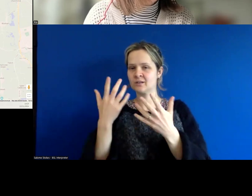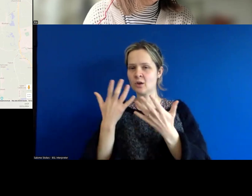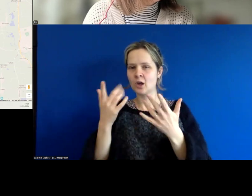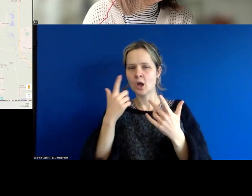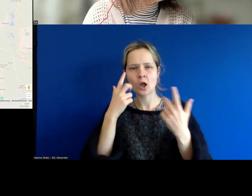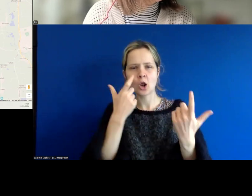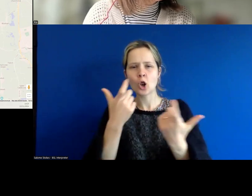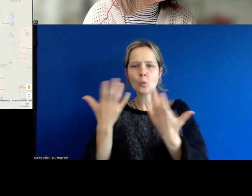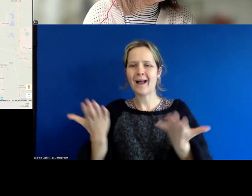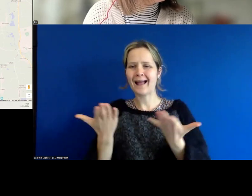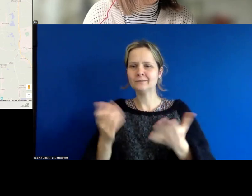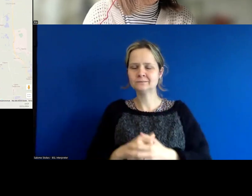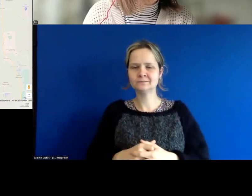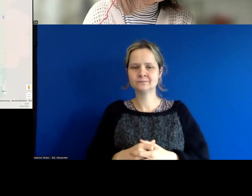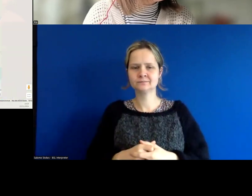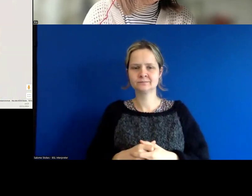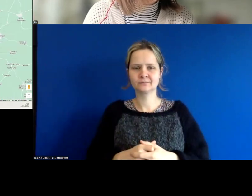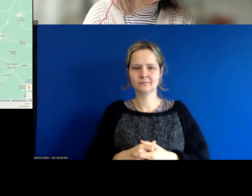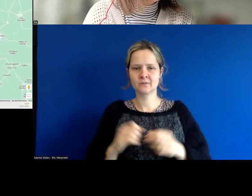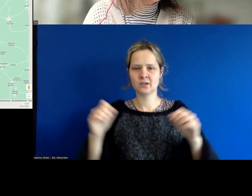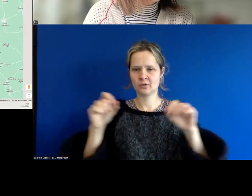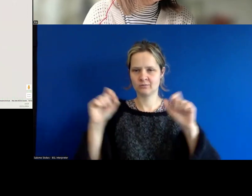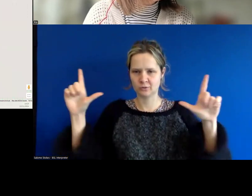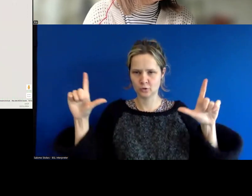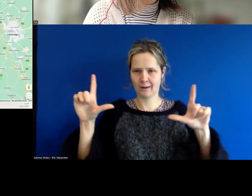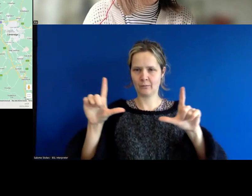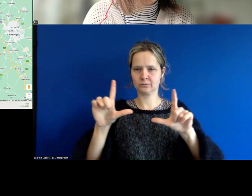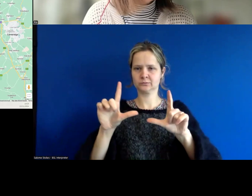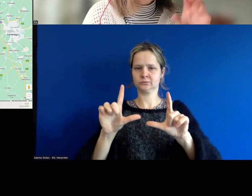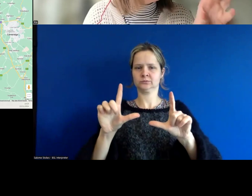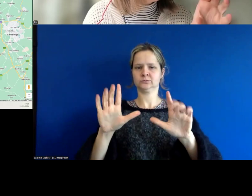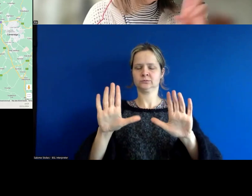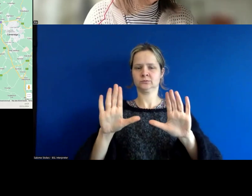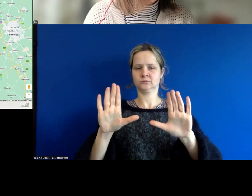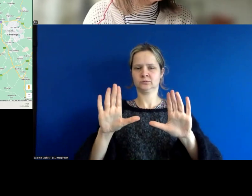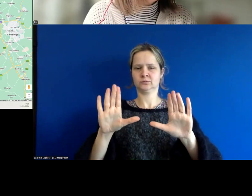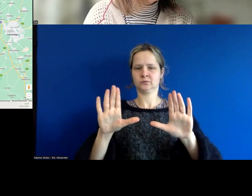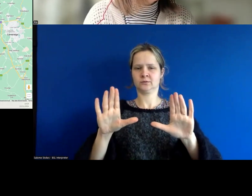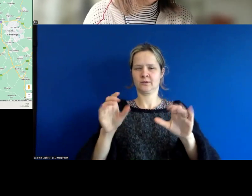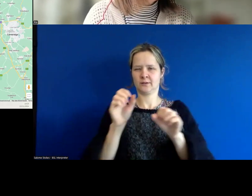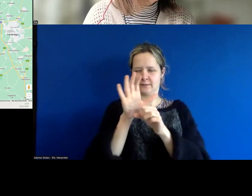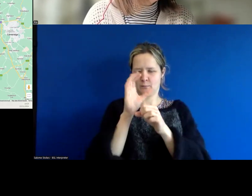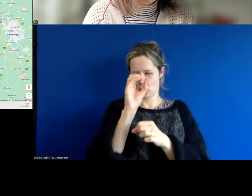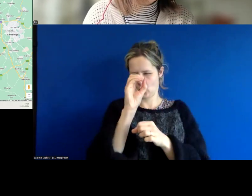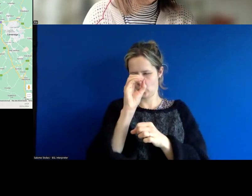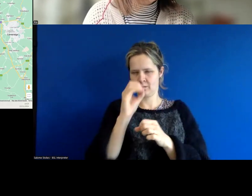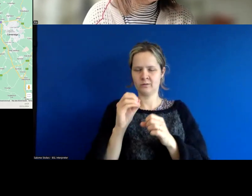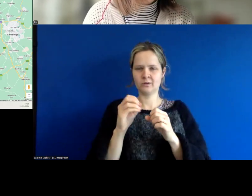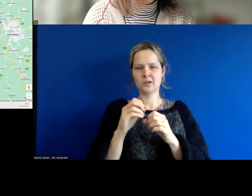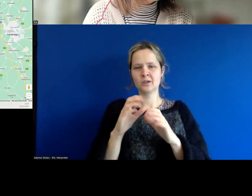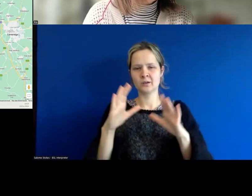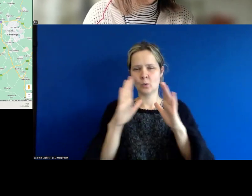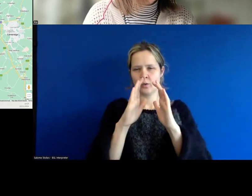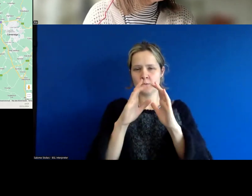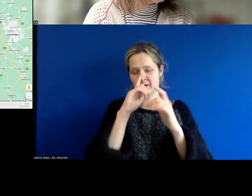map. As you scroll out a little bit, if that's, because that's quite a very small section of Bedford, the map